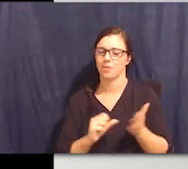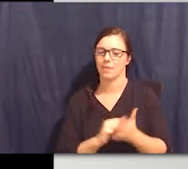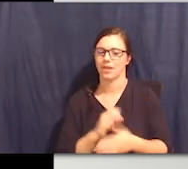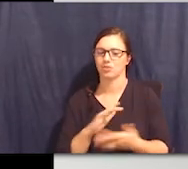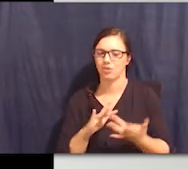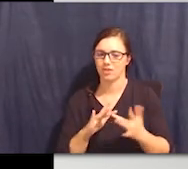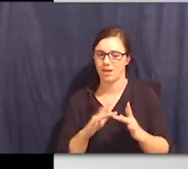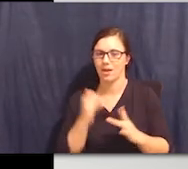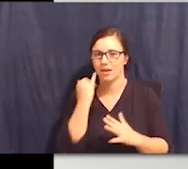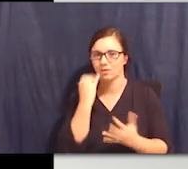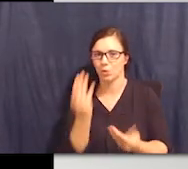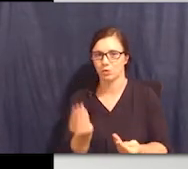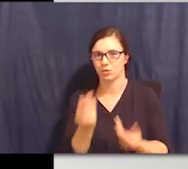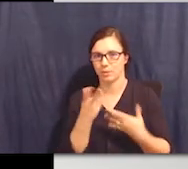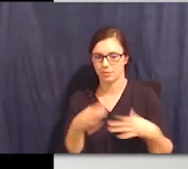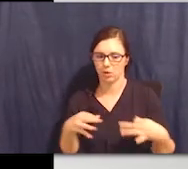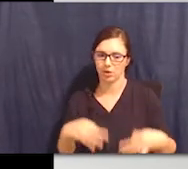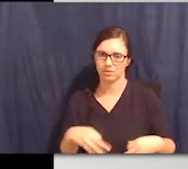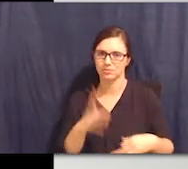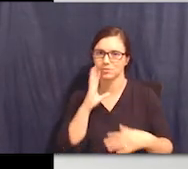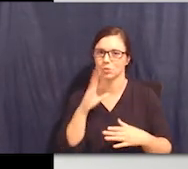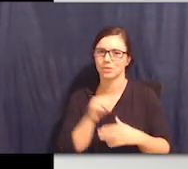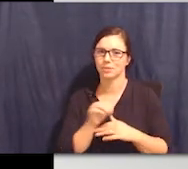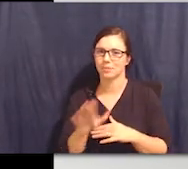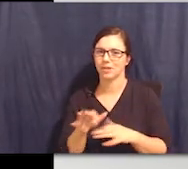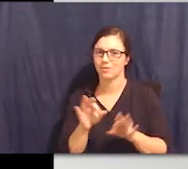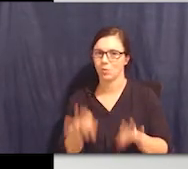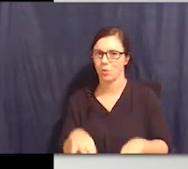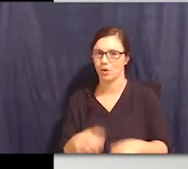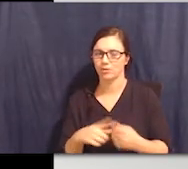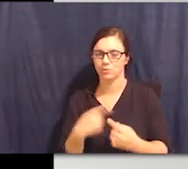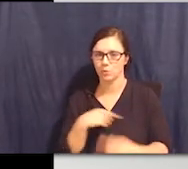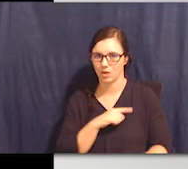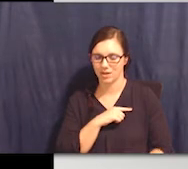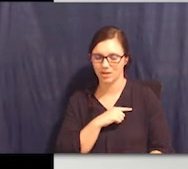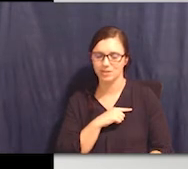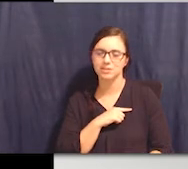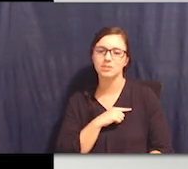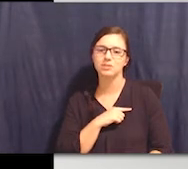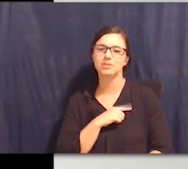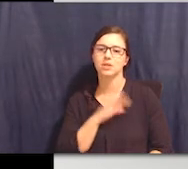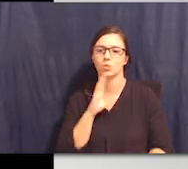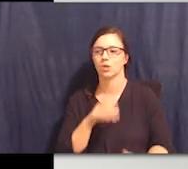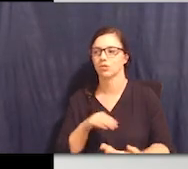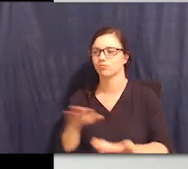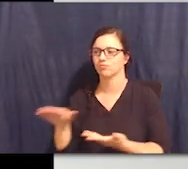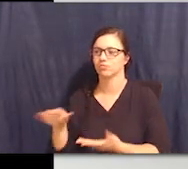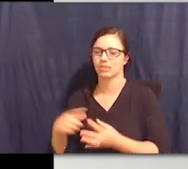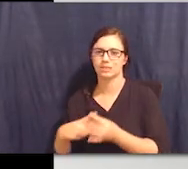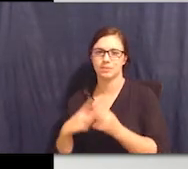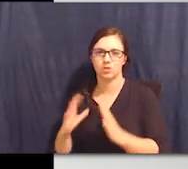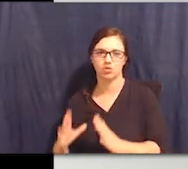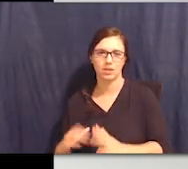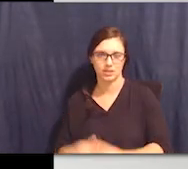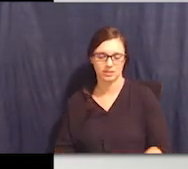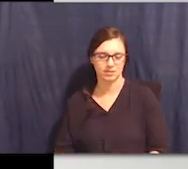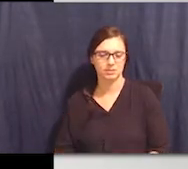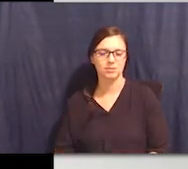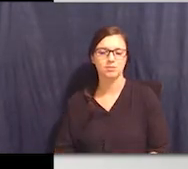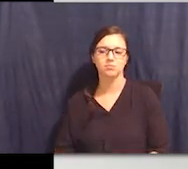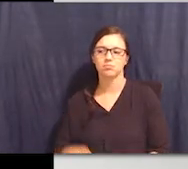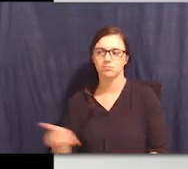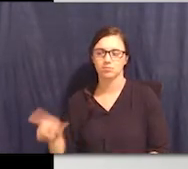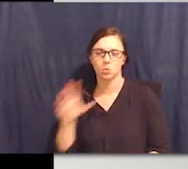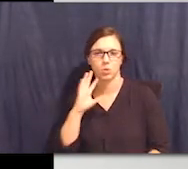on our website. If you want to tell me all about it, it'll submit that form to us, and we'll get it to a specialist who